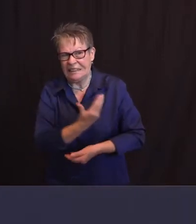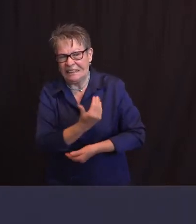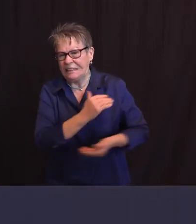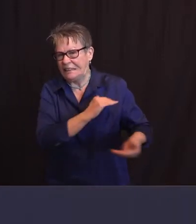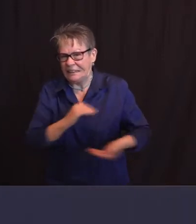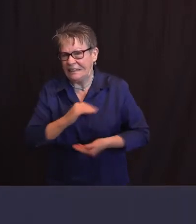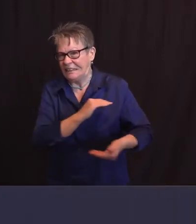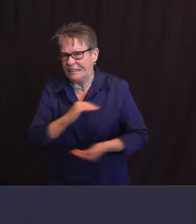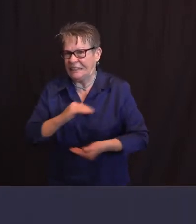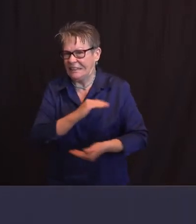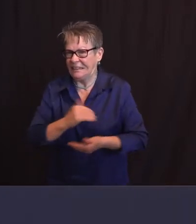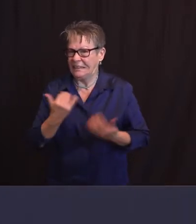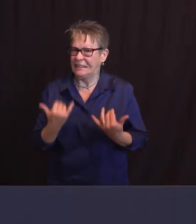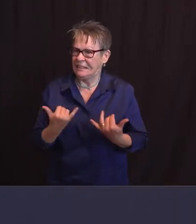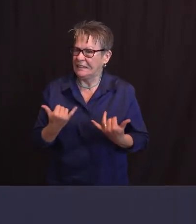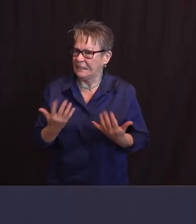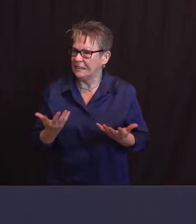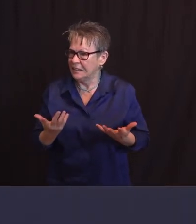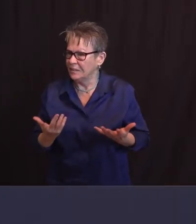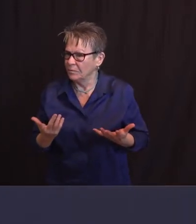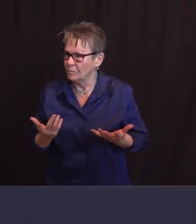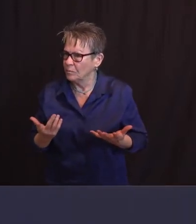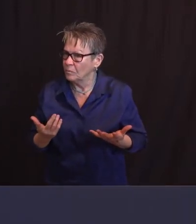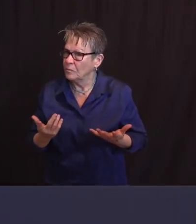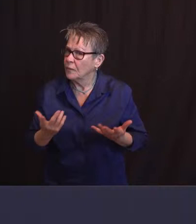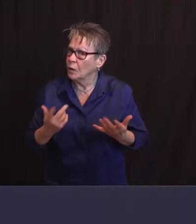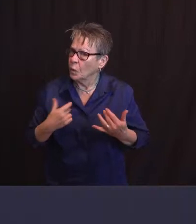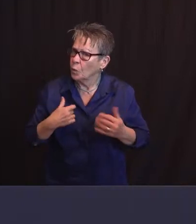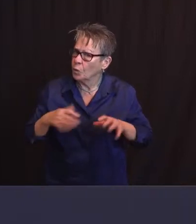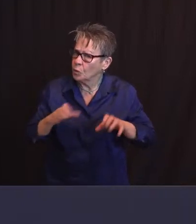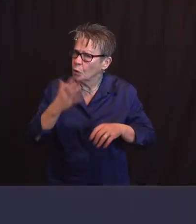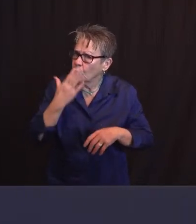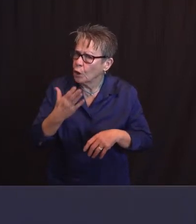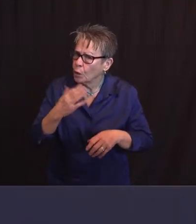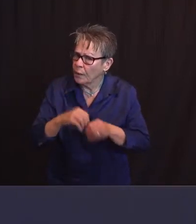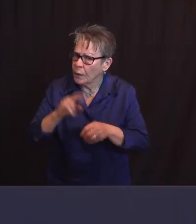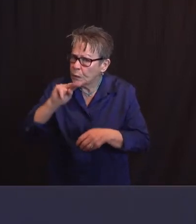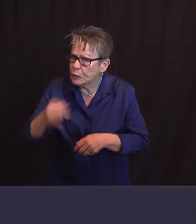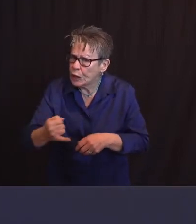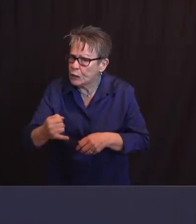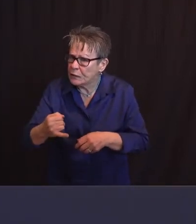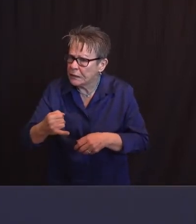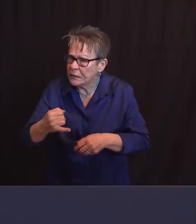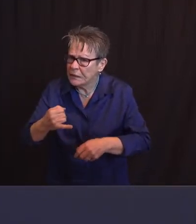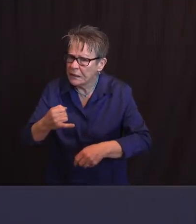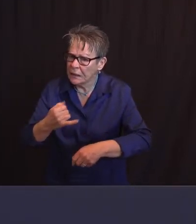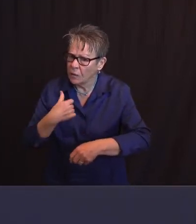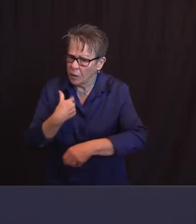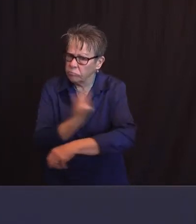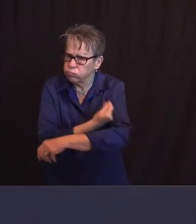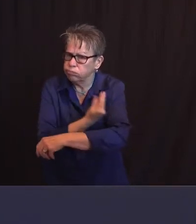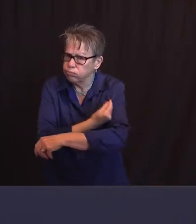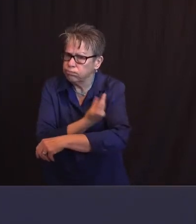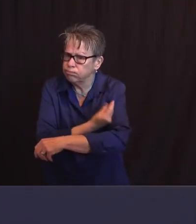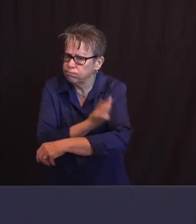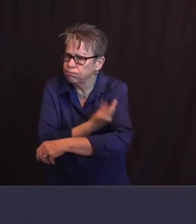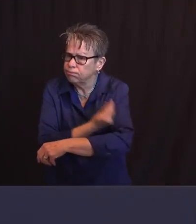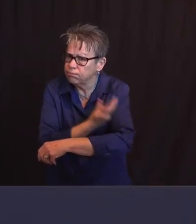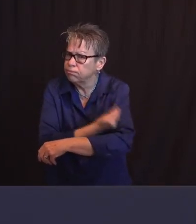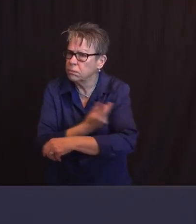can. Again, we're really good in New Jersey getting your shot into the arm. If we get the dose, we need more doses. Thank you.